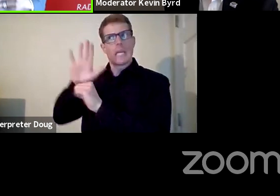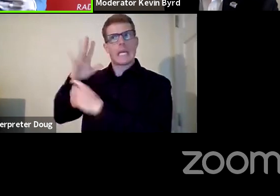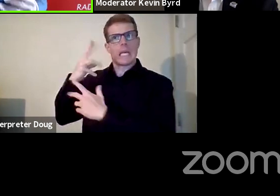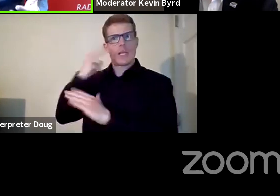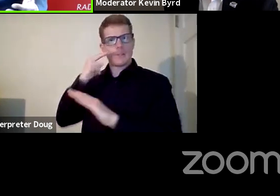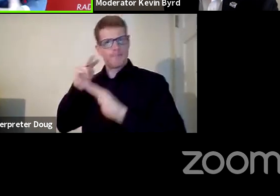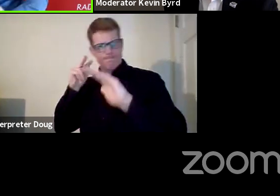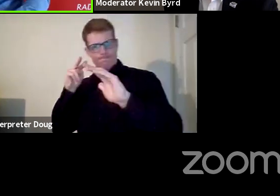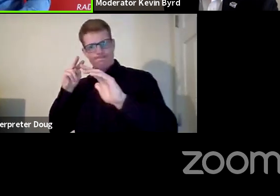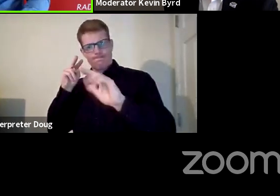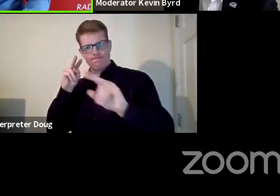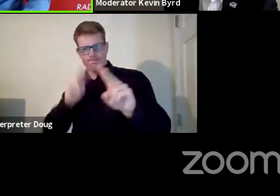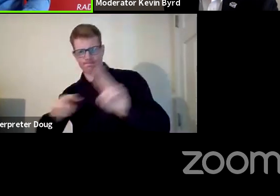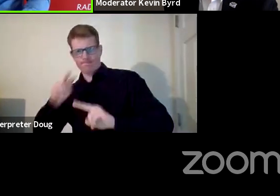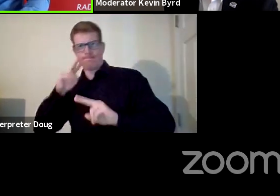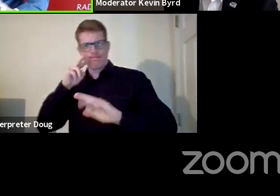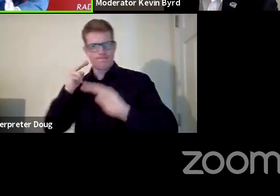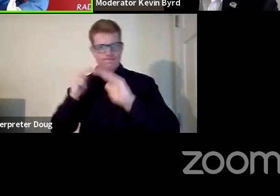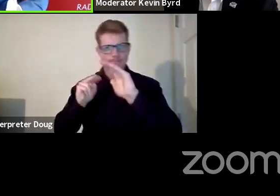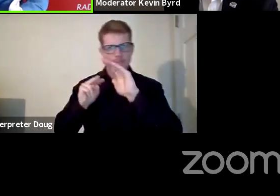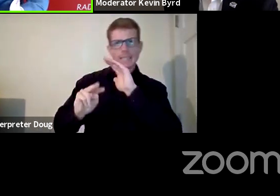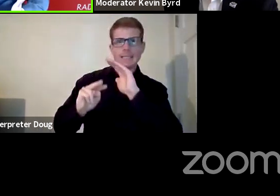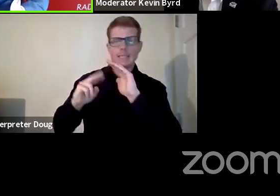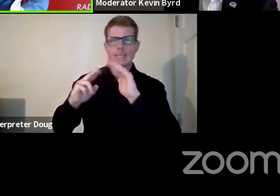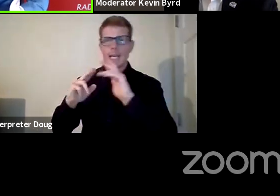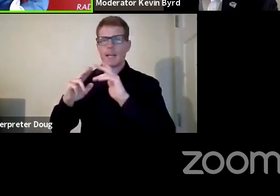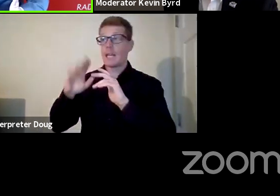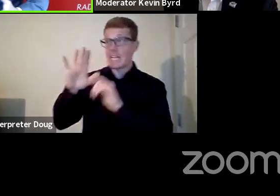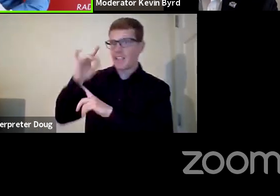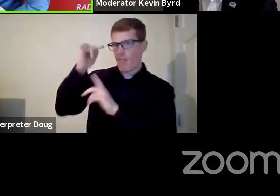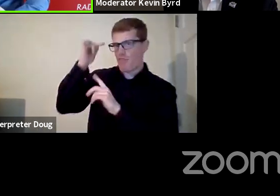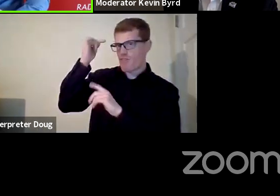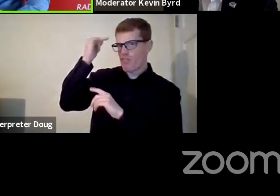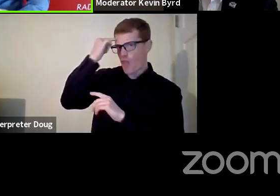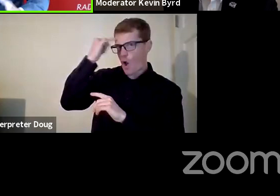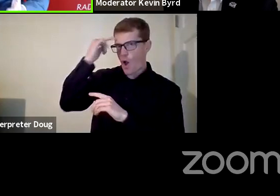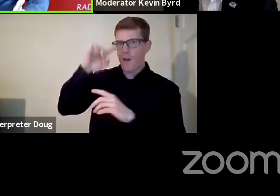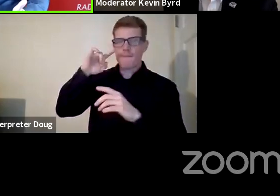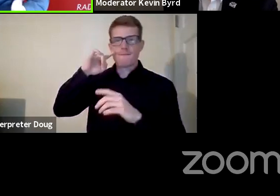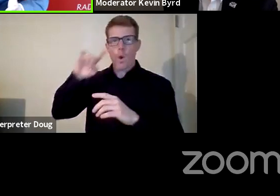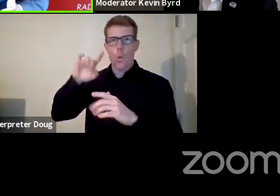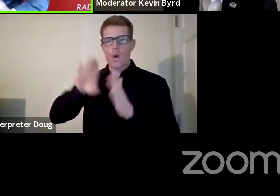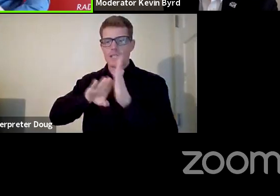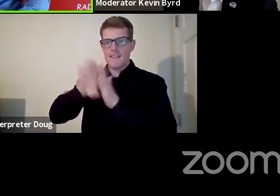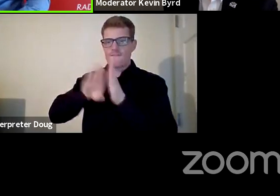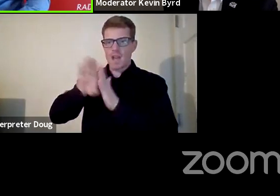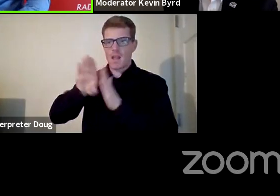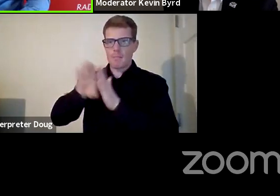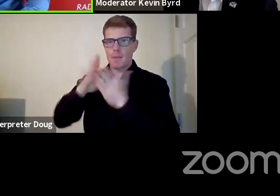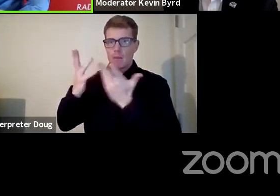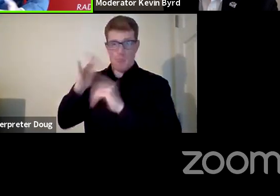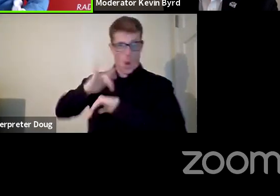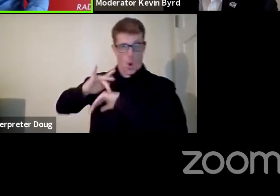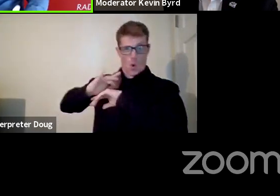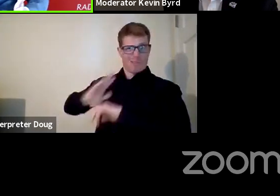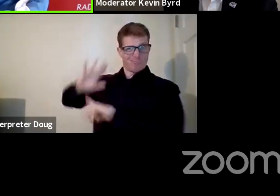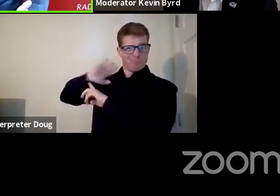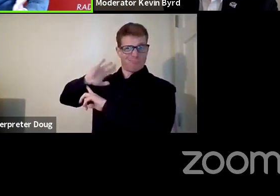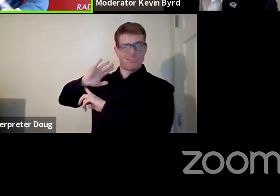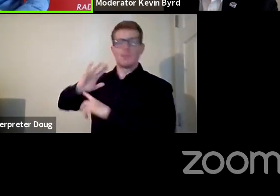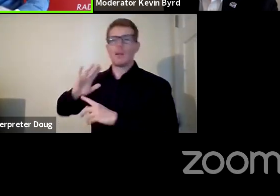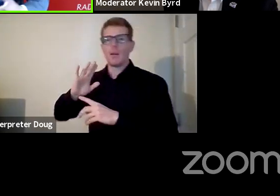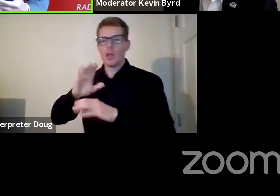thought of developing pretty early on in this process, what was a COVID education work group that